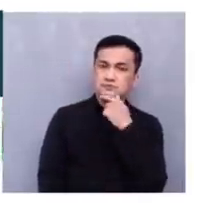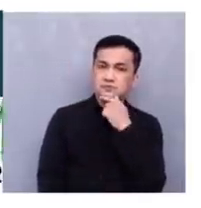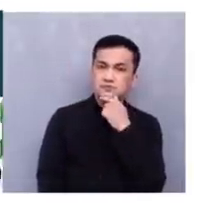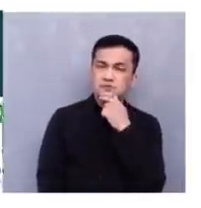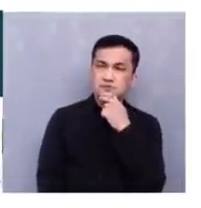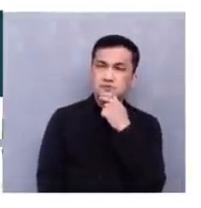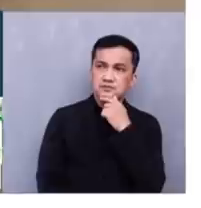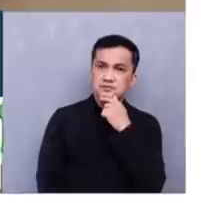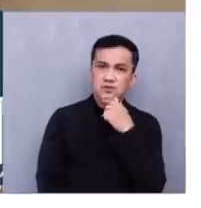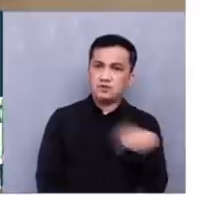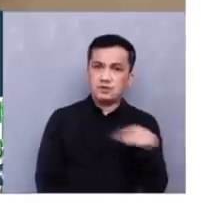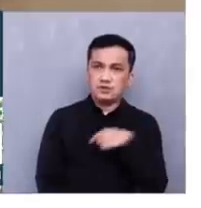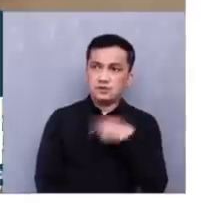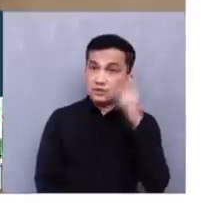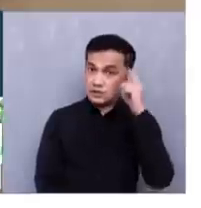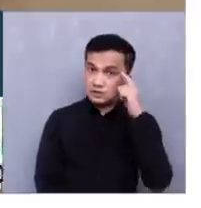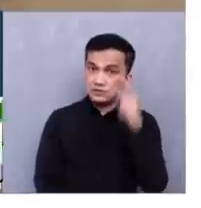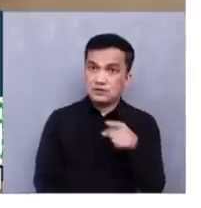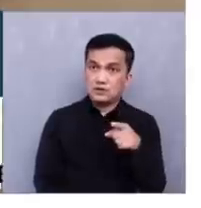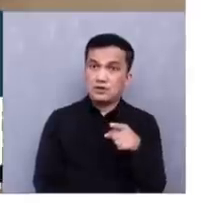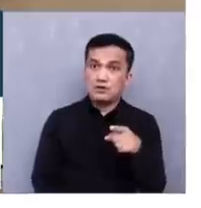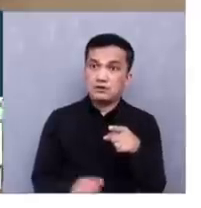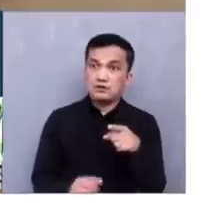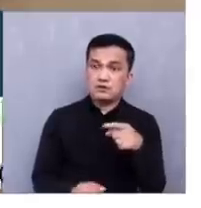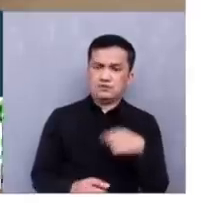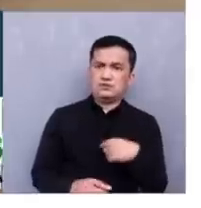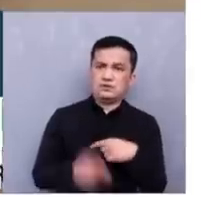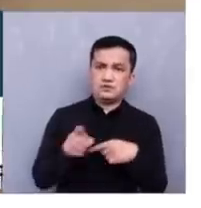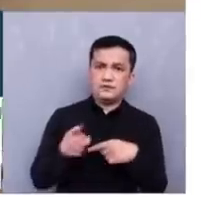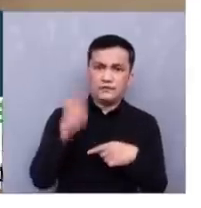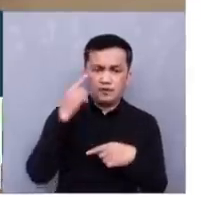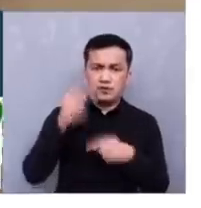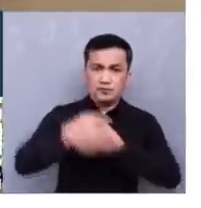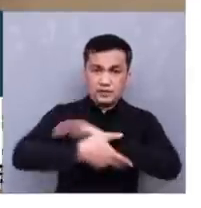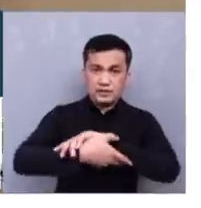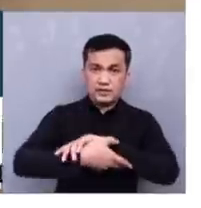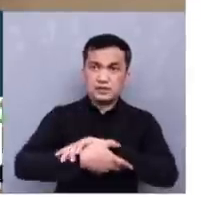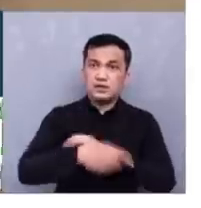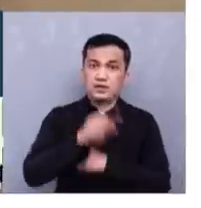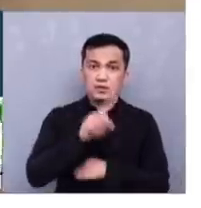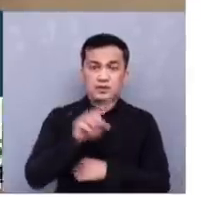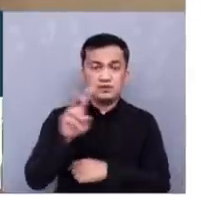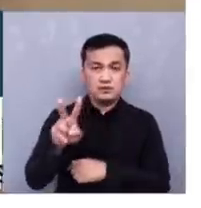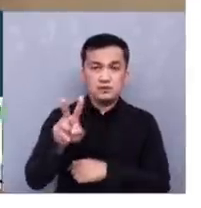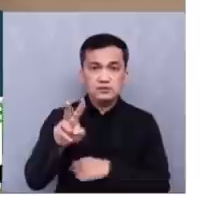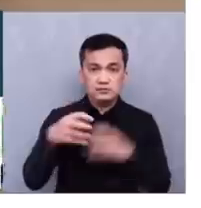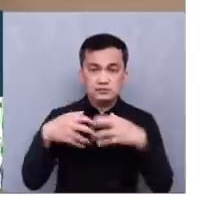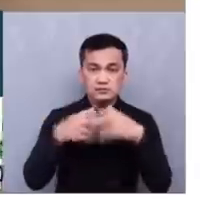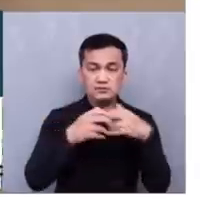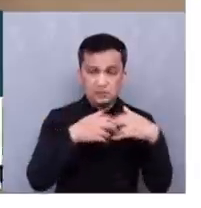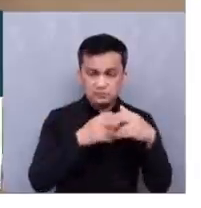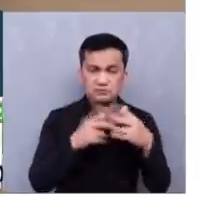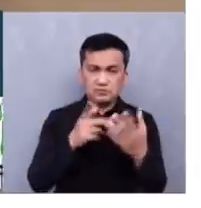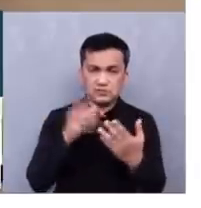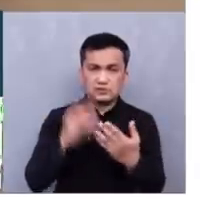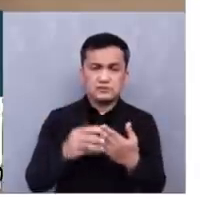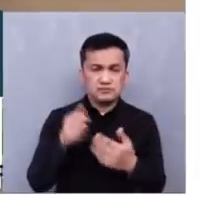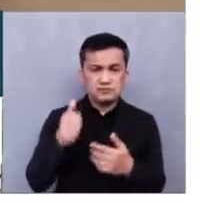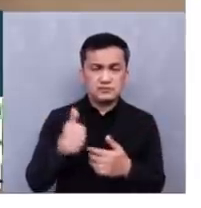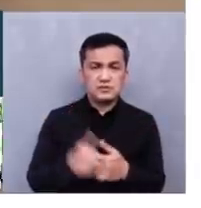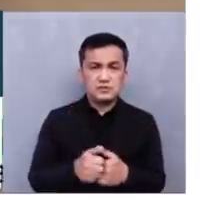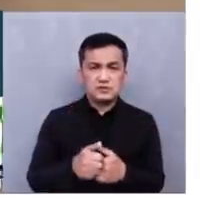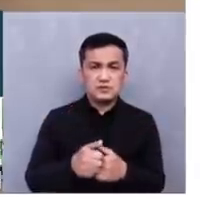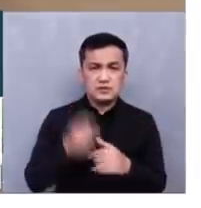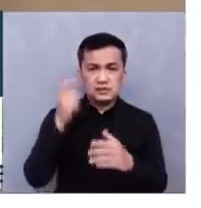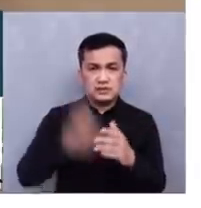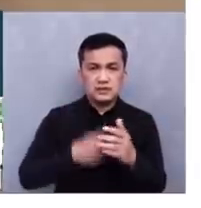us for all the... Well, he thanked us for the Bayanihan 1 and 2, for his build program, for his tax